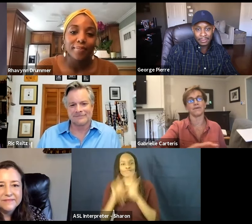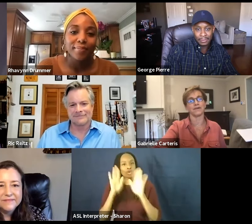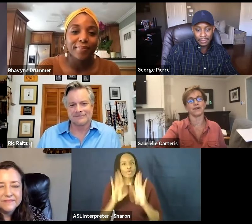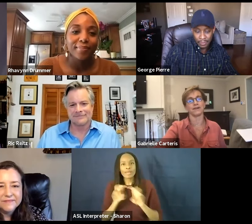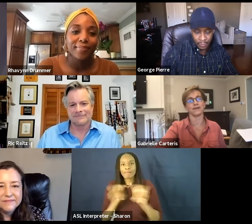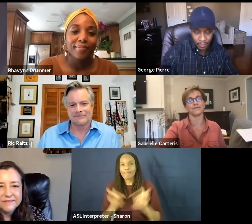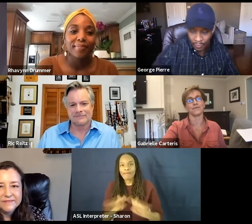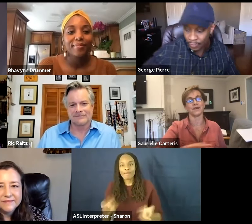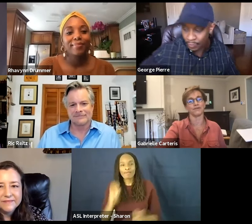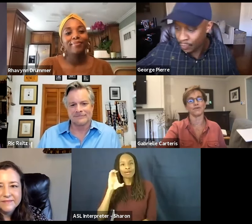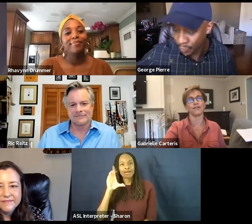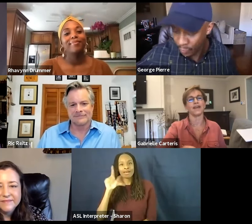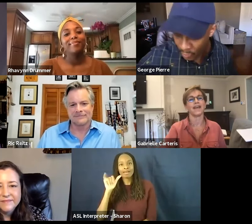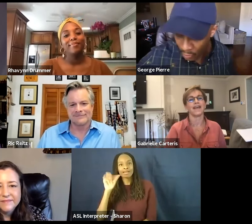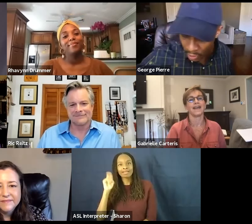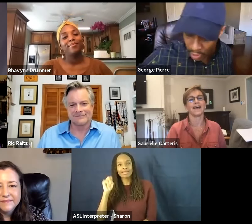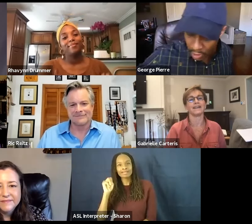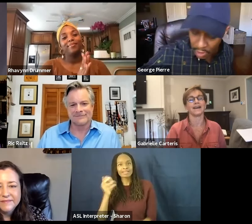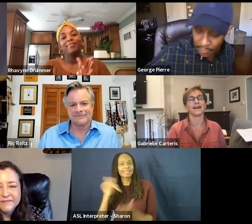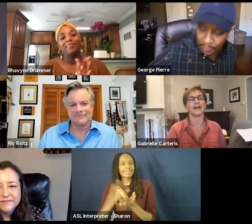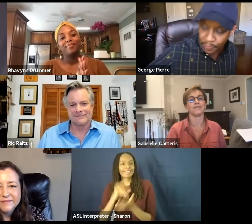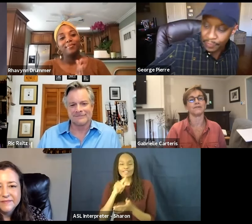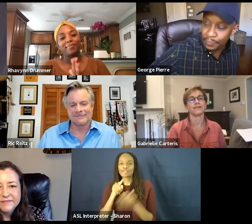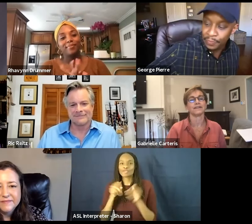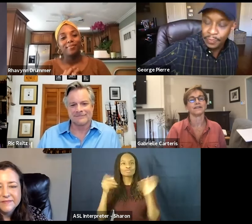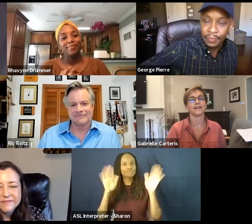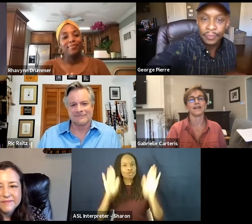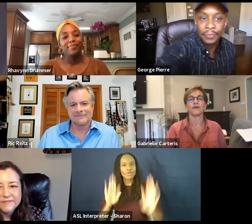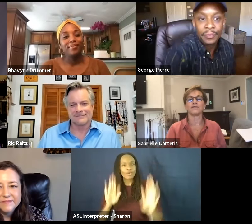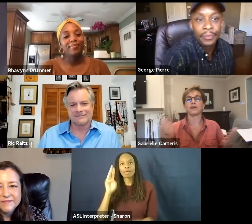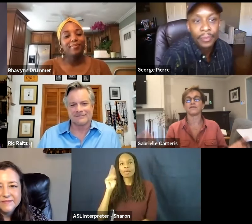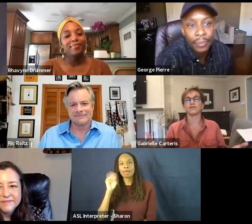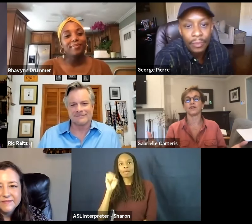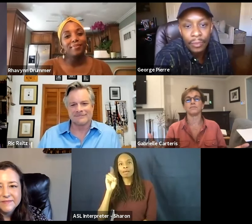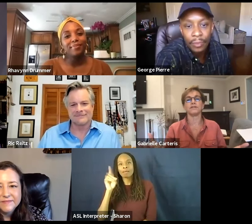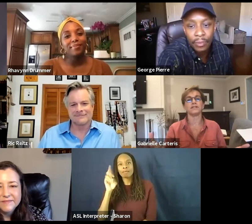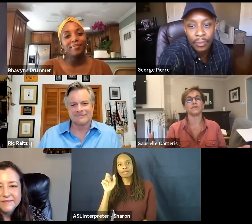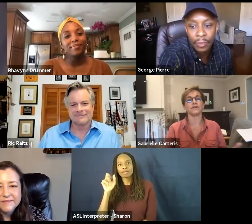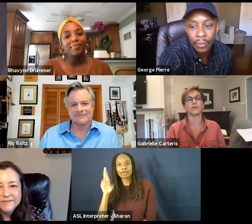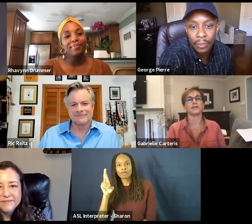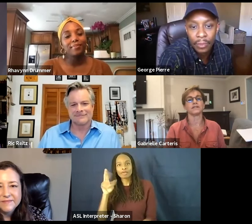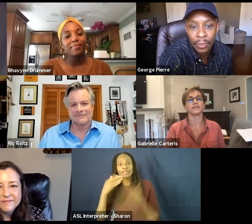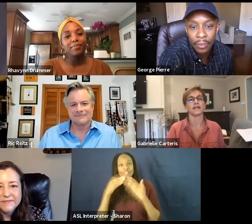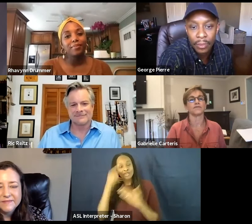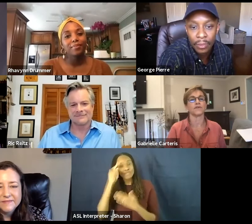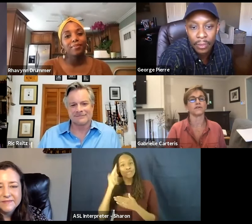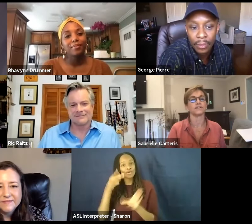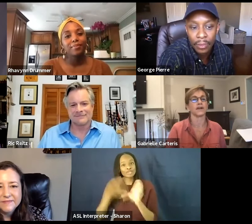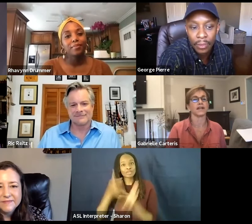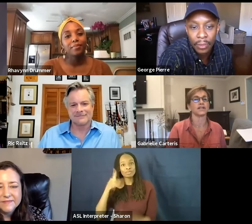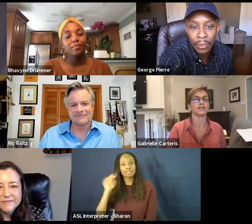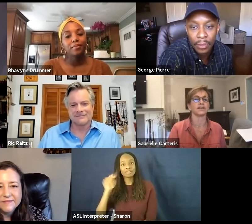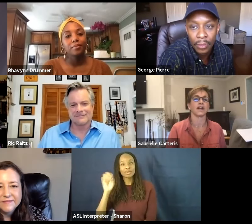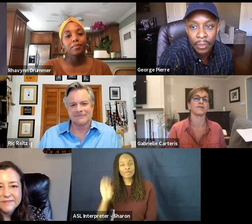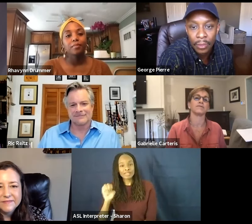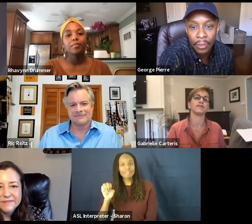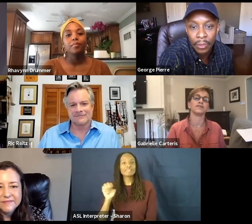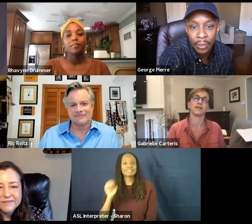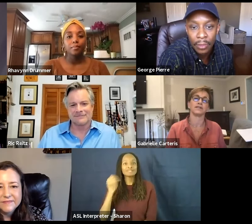great moderator. Wonderful. And thank you everybody for joining the PTOE, the President's Task Force on